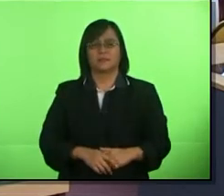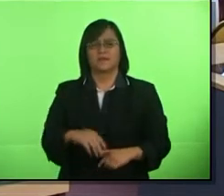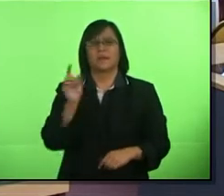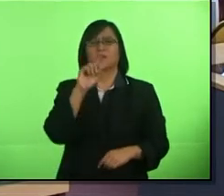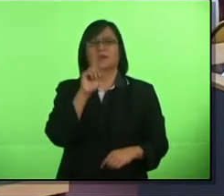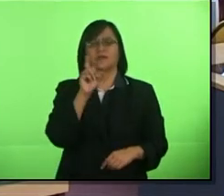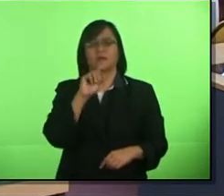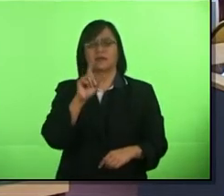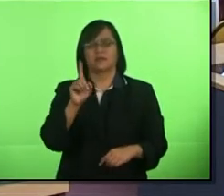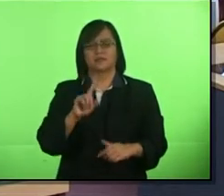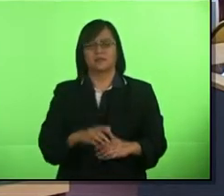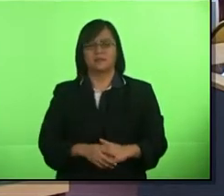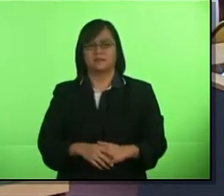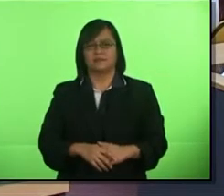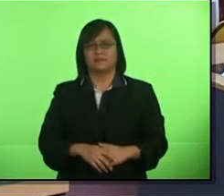When?